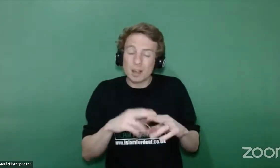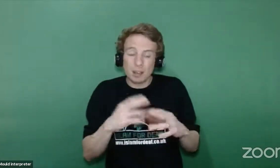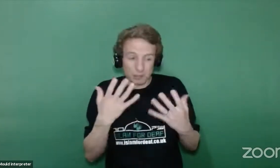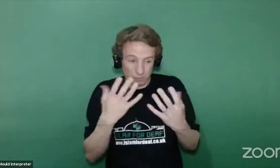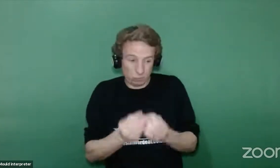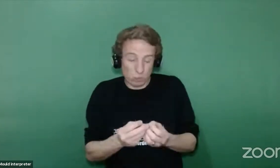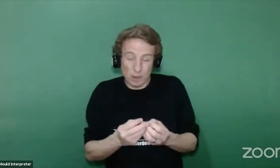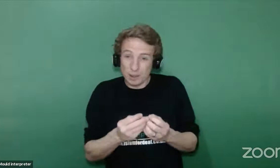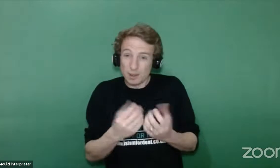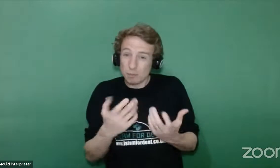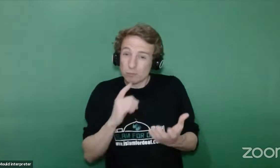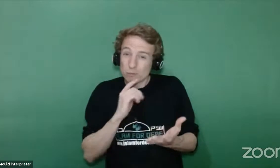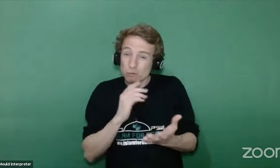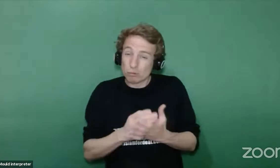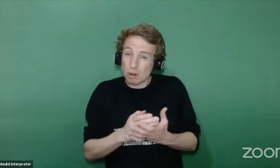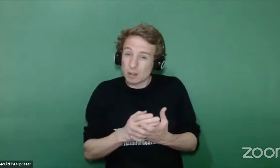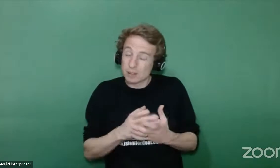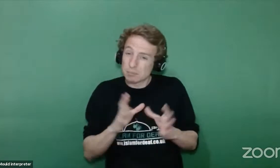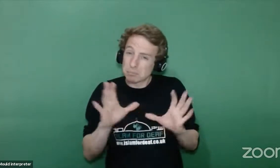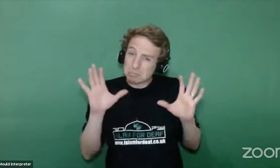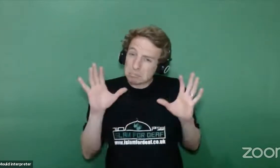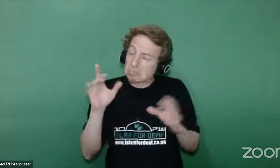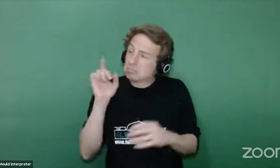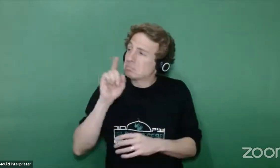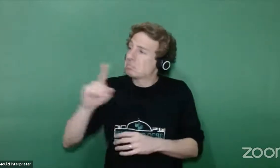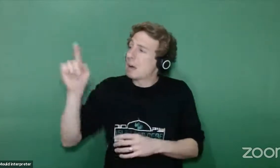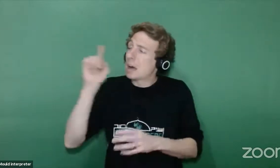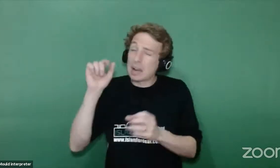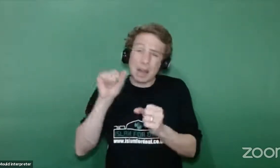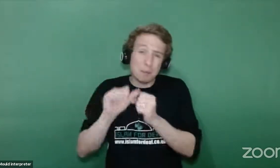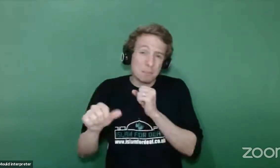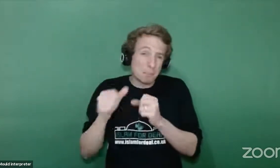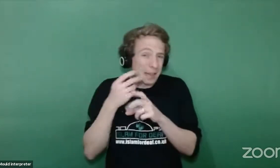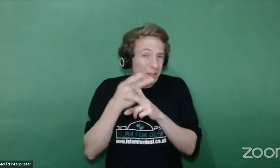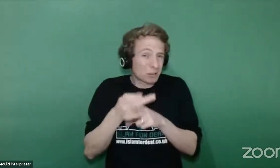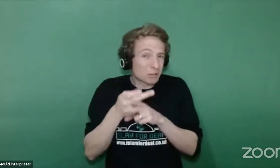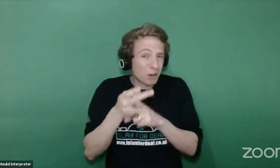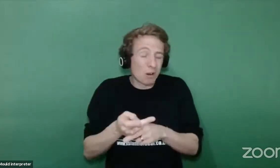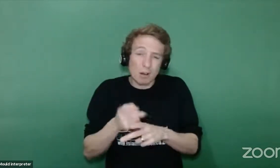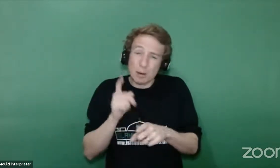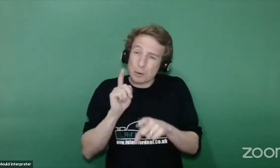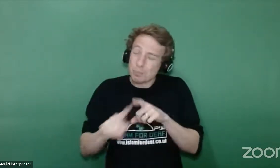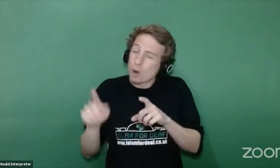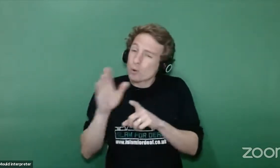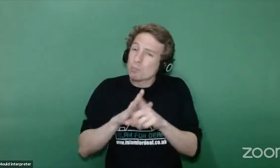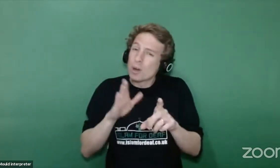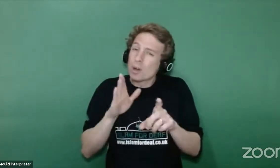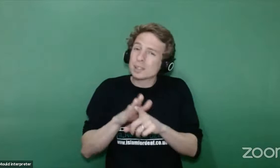But Allah is the best to guard, and he is the most merciful of those who show mercy."